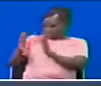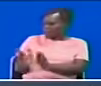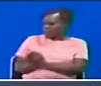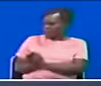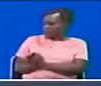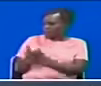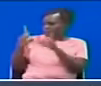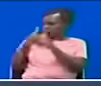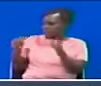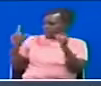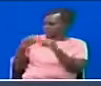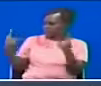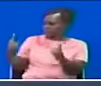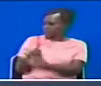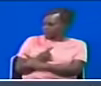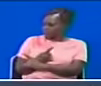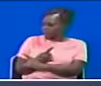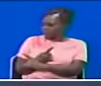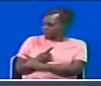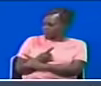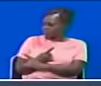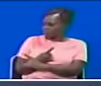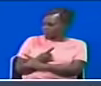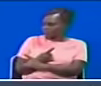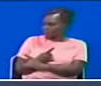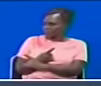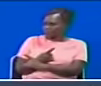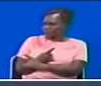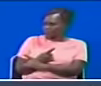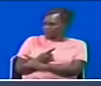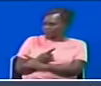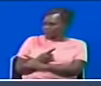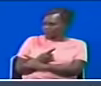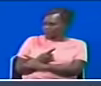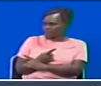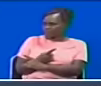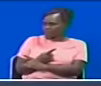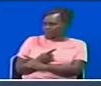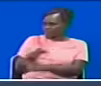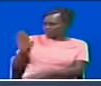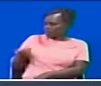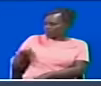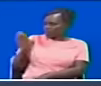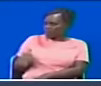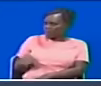about messaging being different. Has there been an extent to which we say, you know, that women will